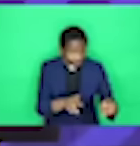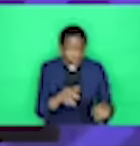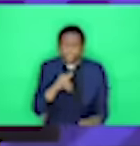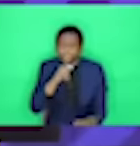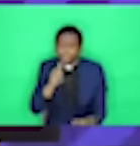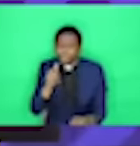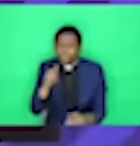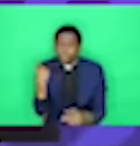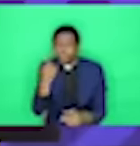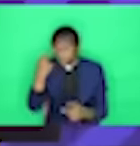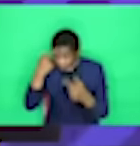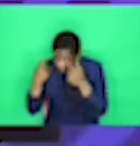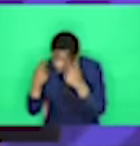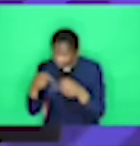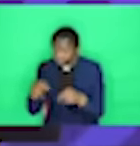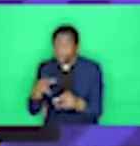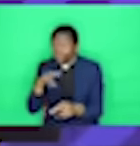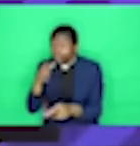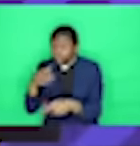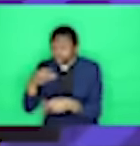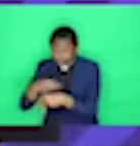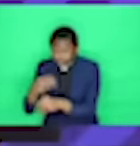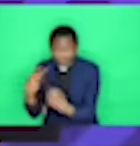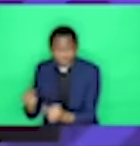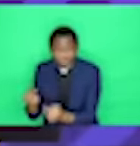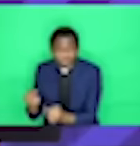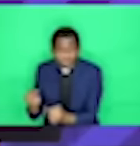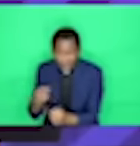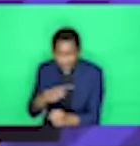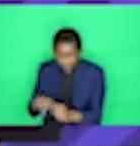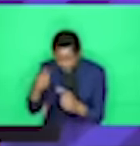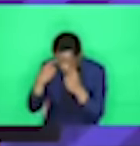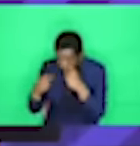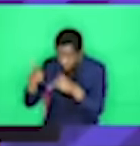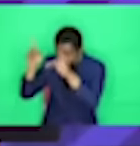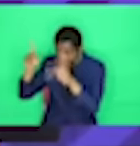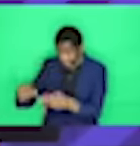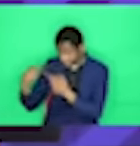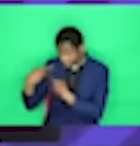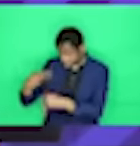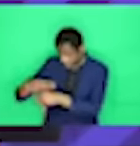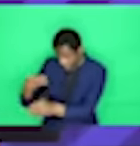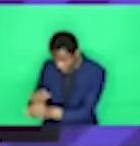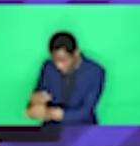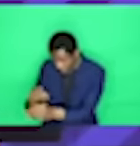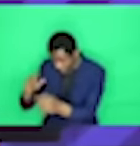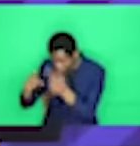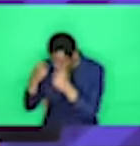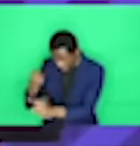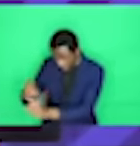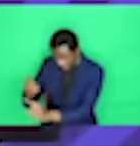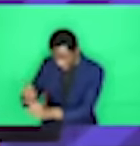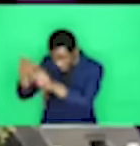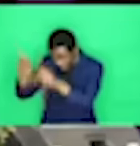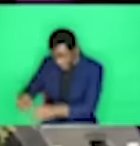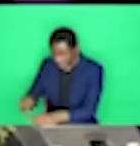integrity, but mainly because the contractor, the person who constructed the road, lacks integrity. I'm quite money